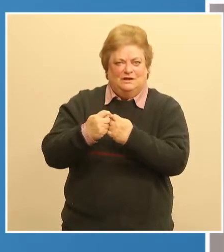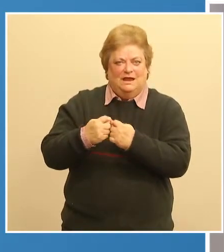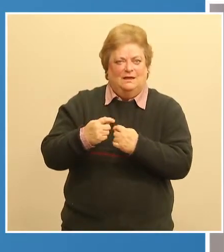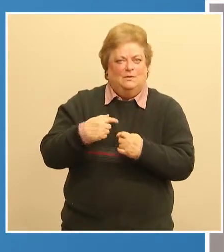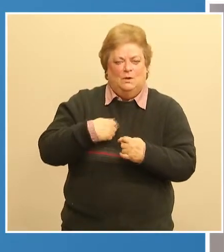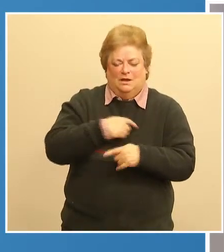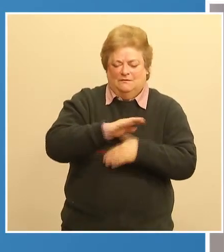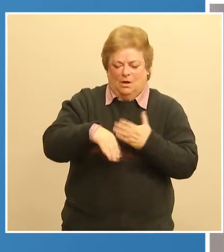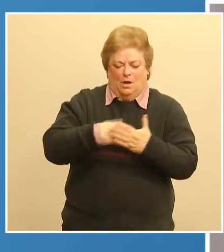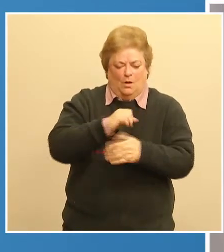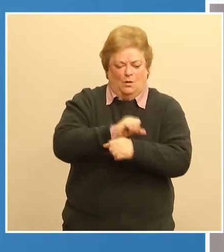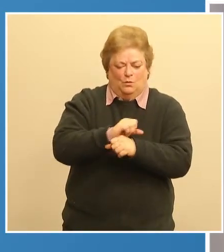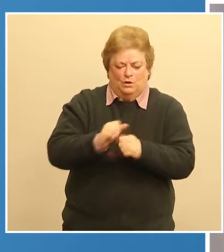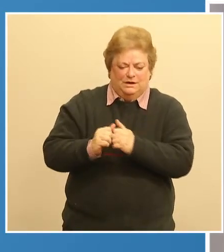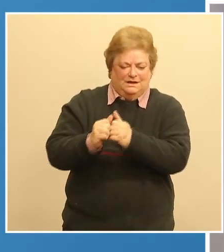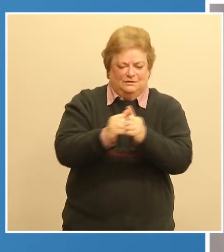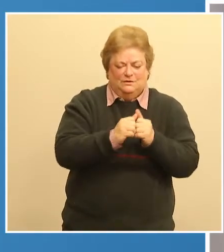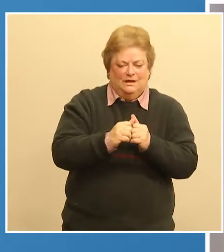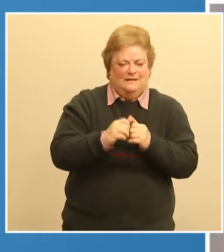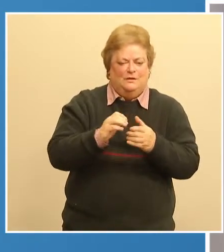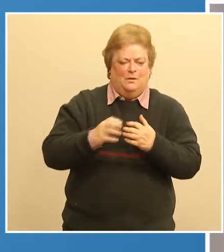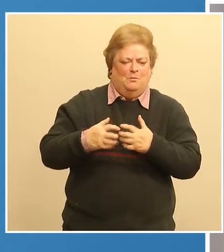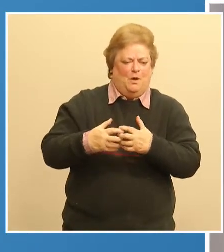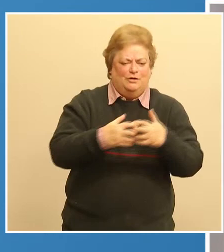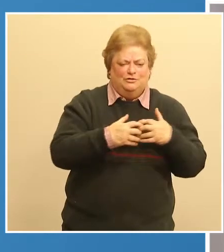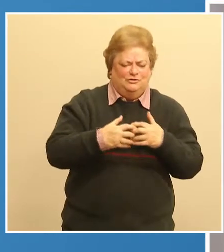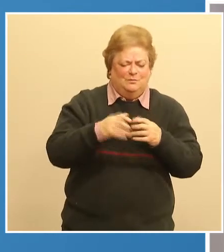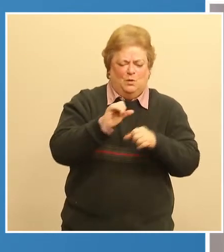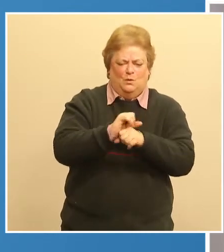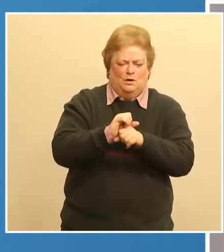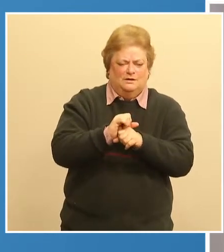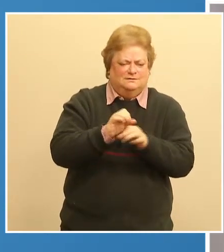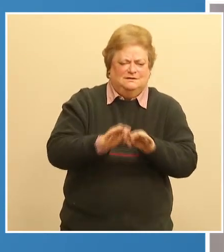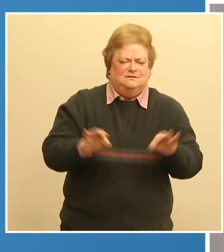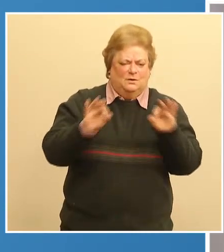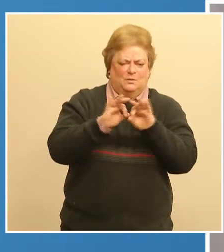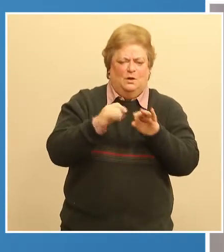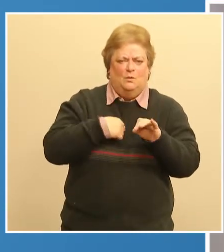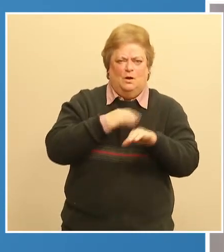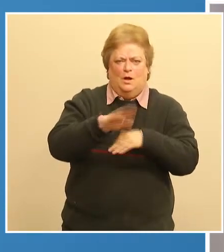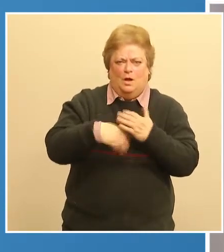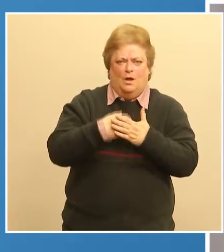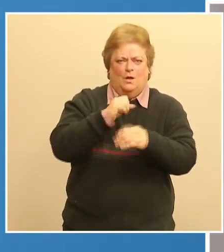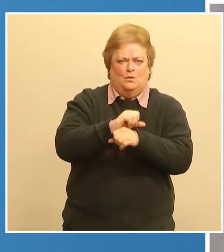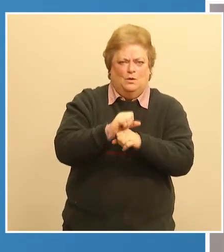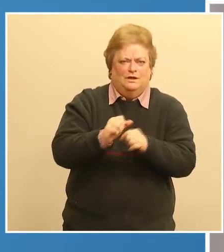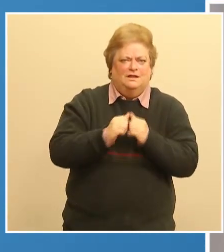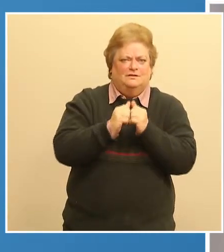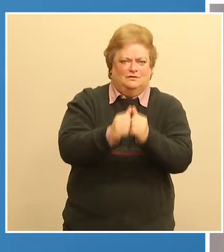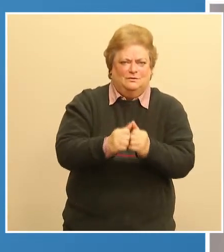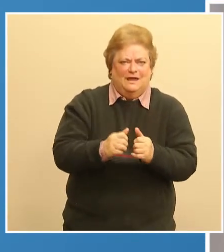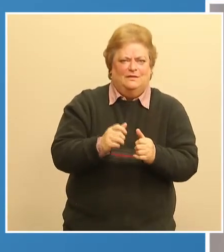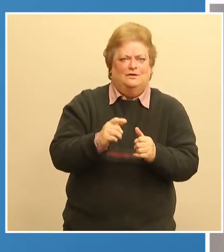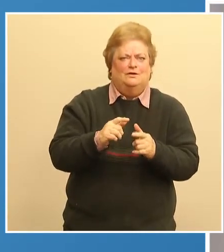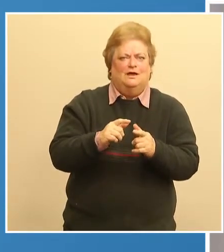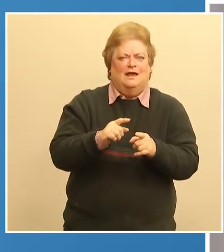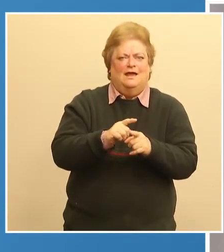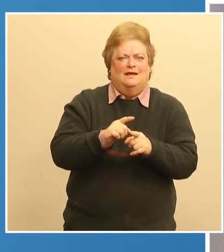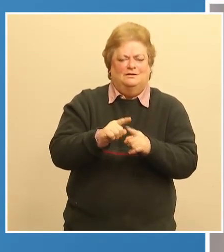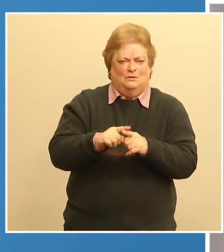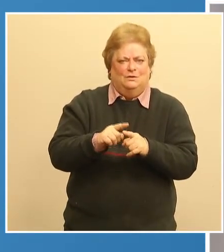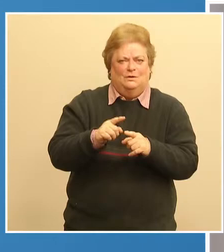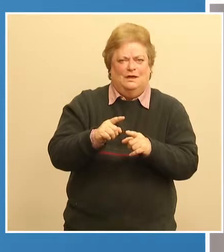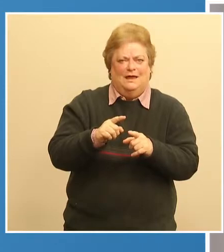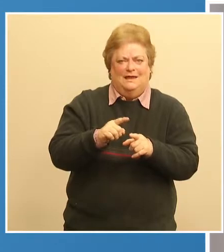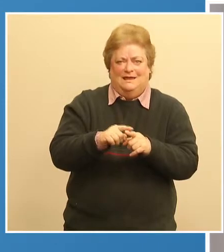Our partnerships have mattered so much. And we are all racing together as a city, as a county, a state, and a nation,